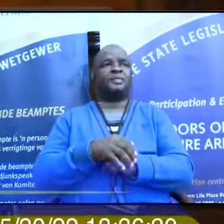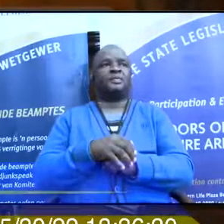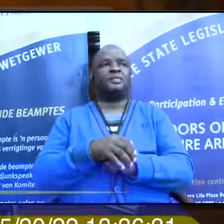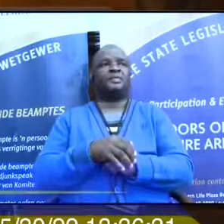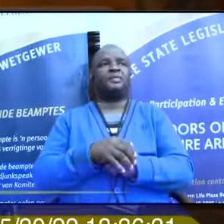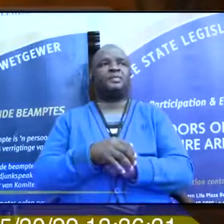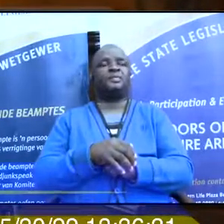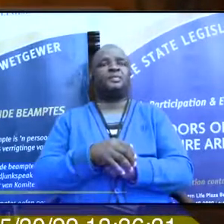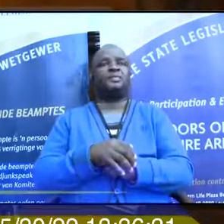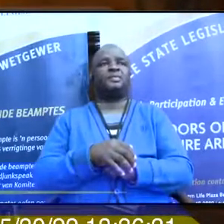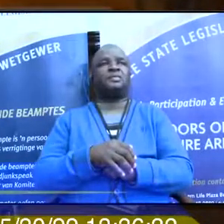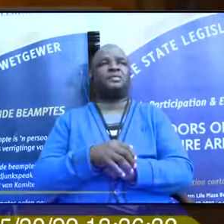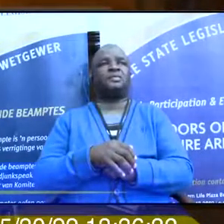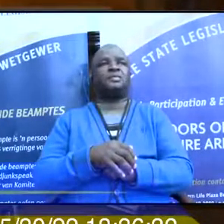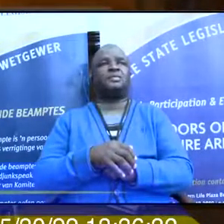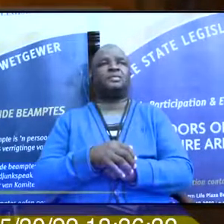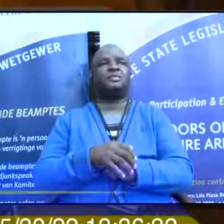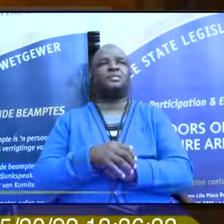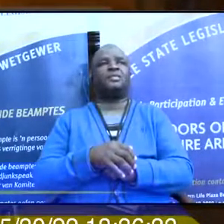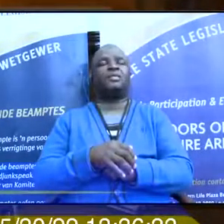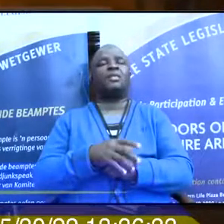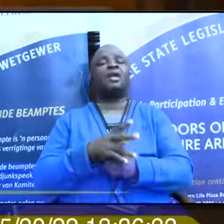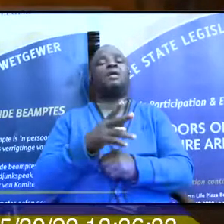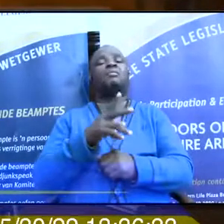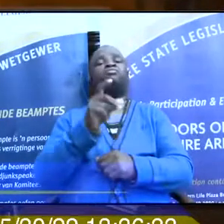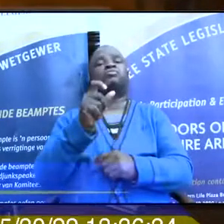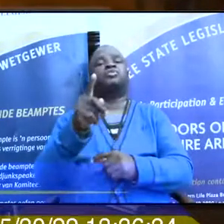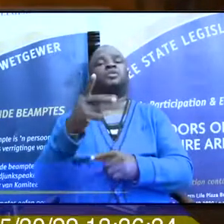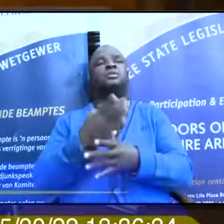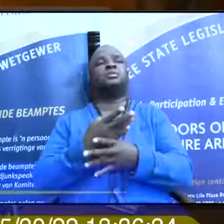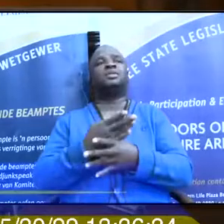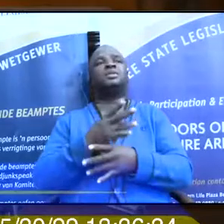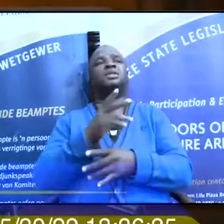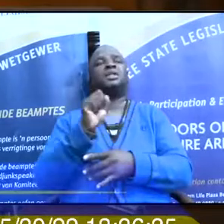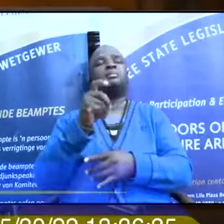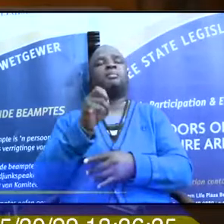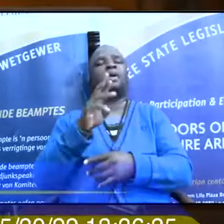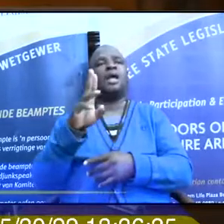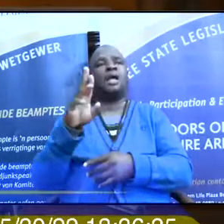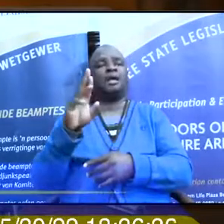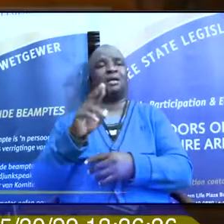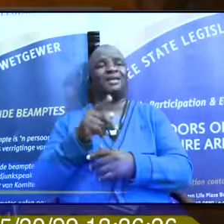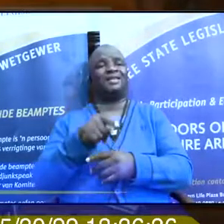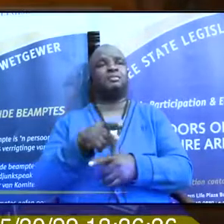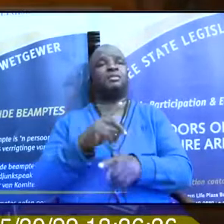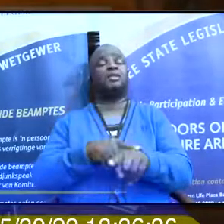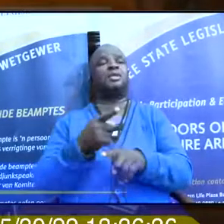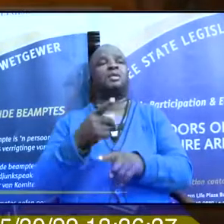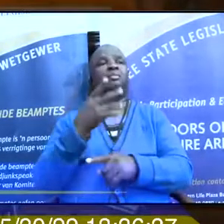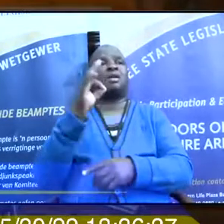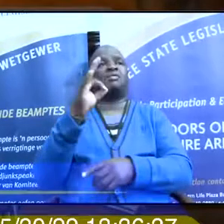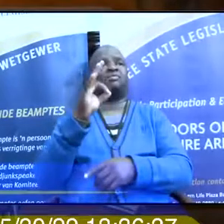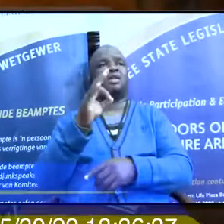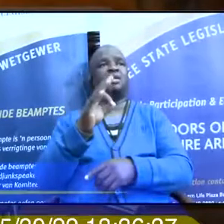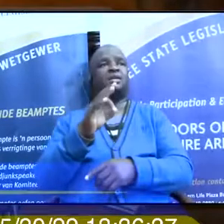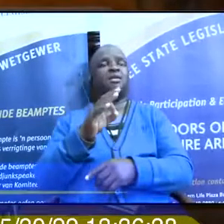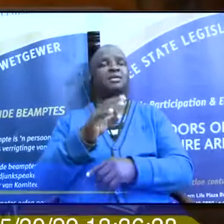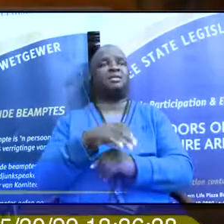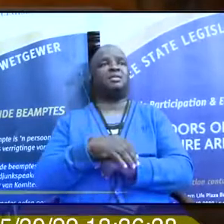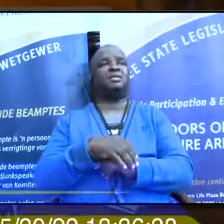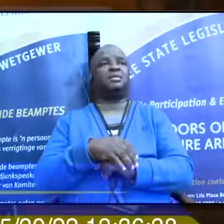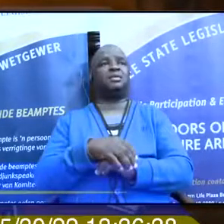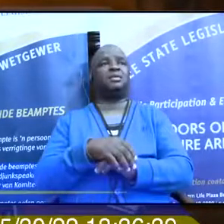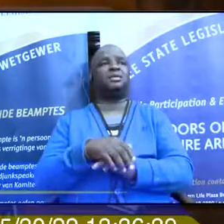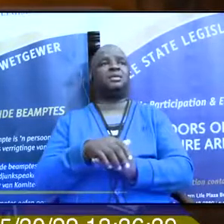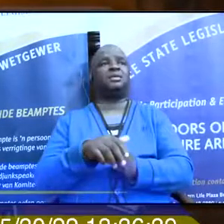and that worker at spare that sometimes even government your